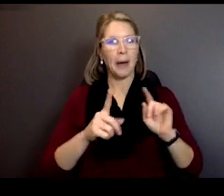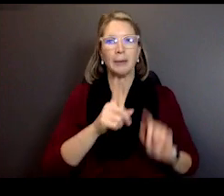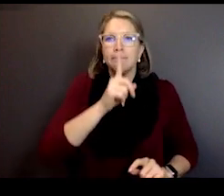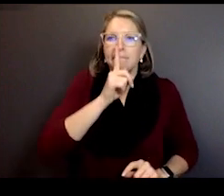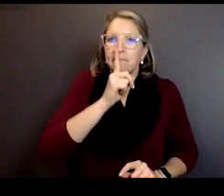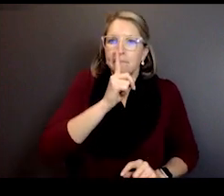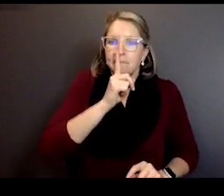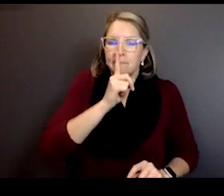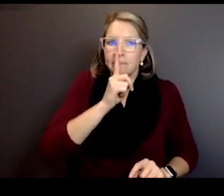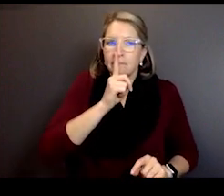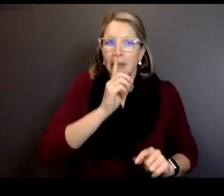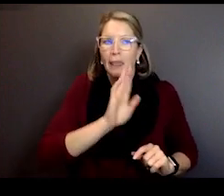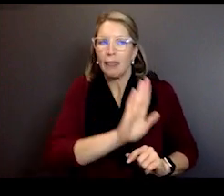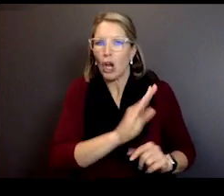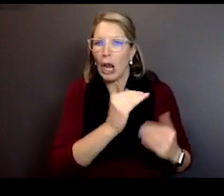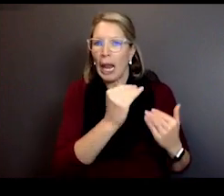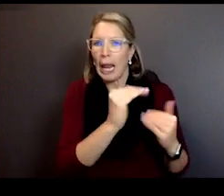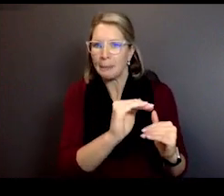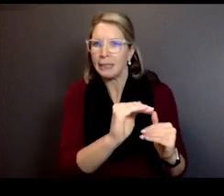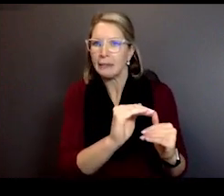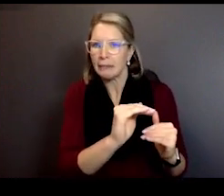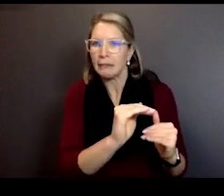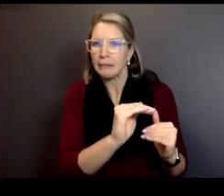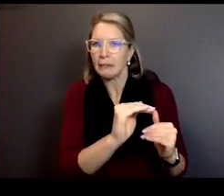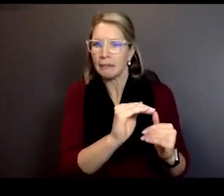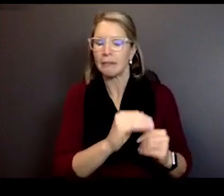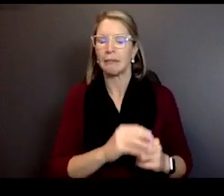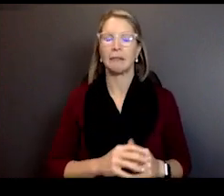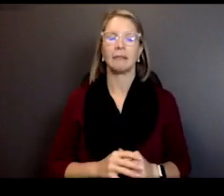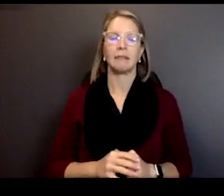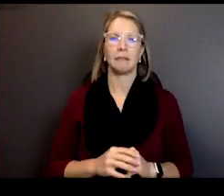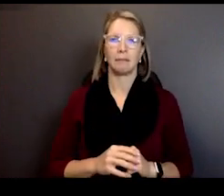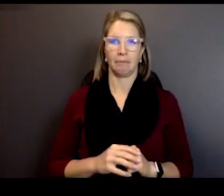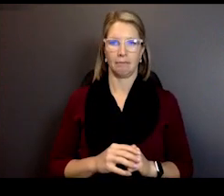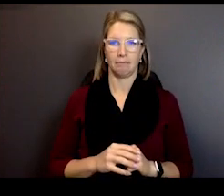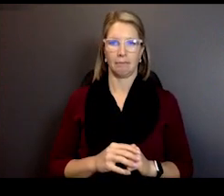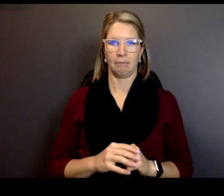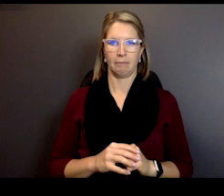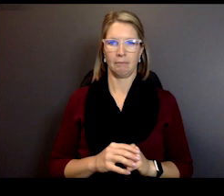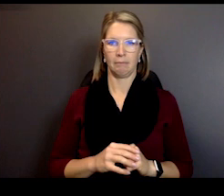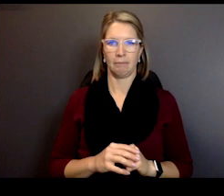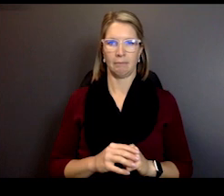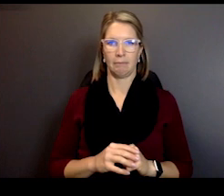further details specific to the limitations for the person with a disability.